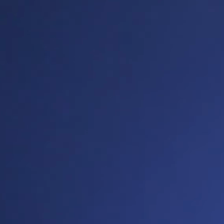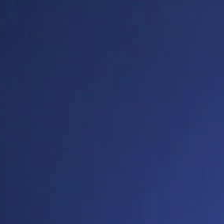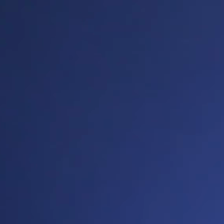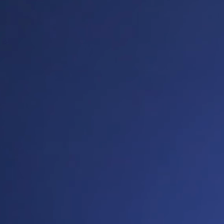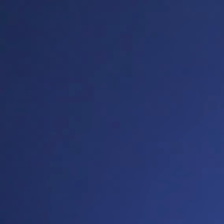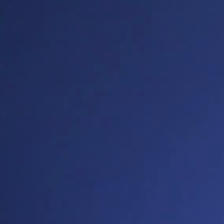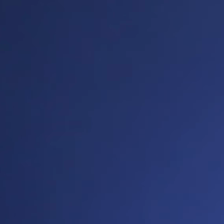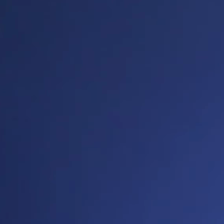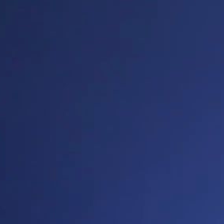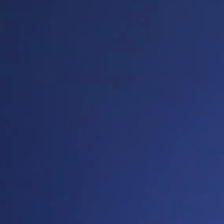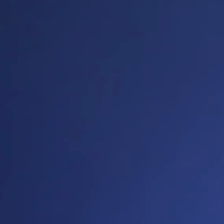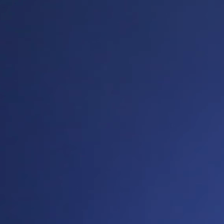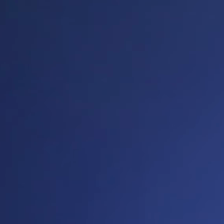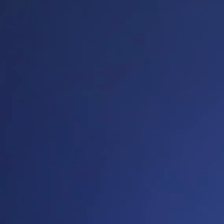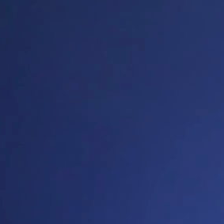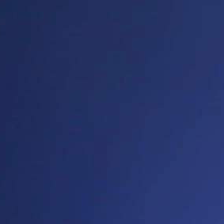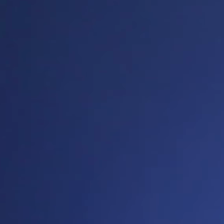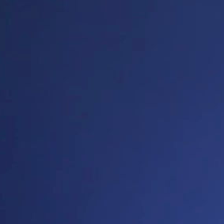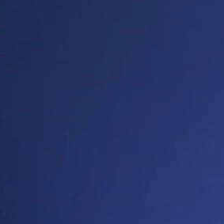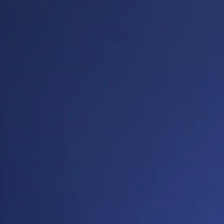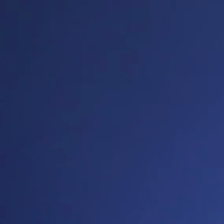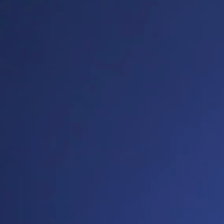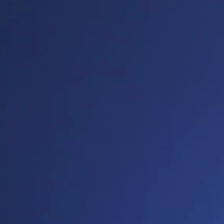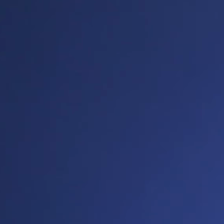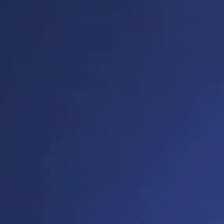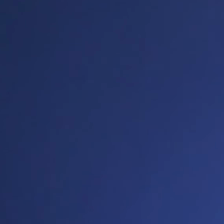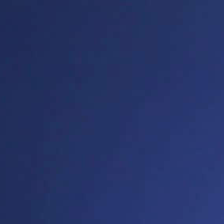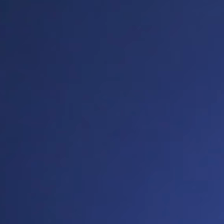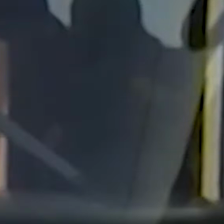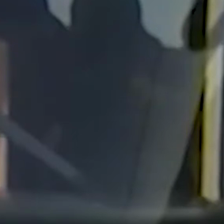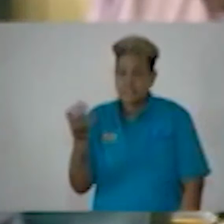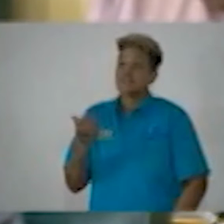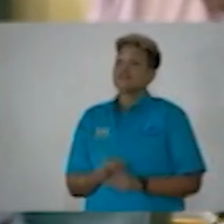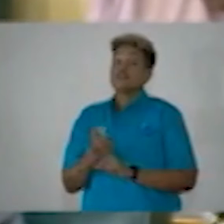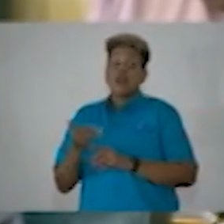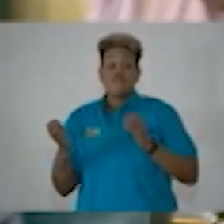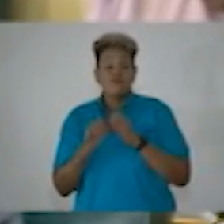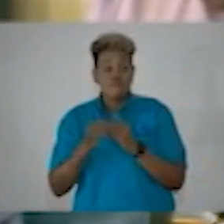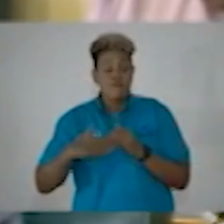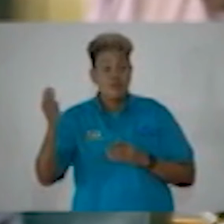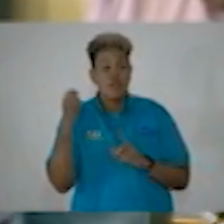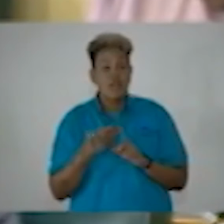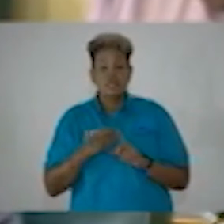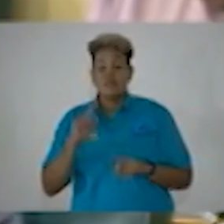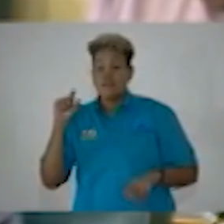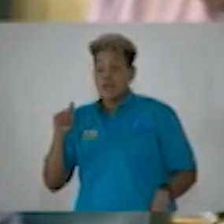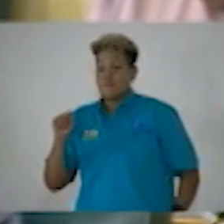as 4 months later, there will be another reduction. Effective April 1st